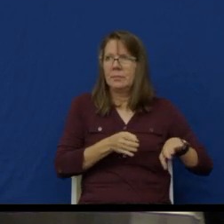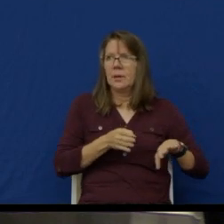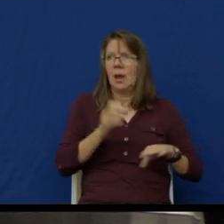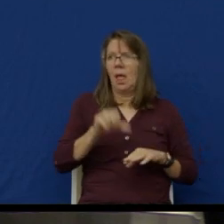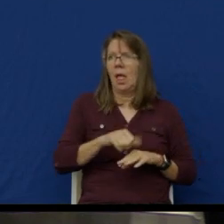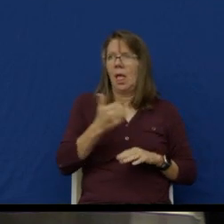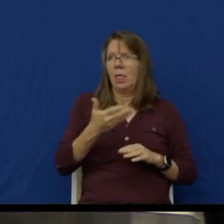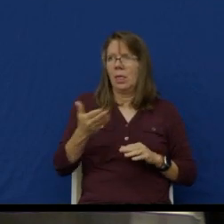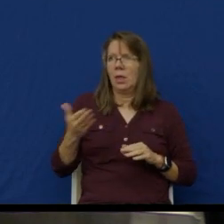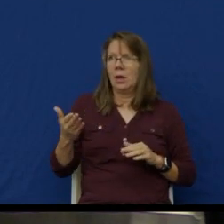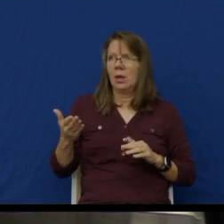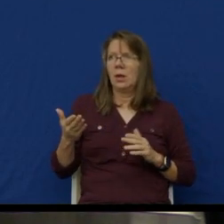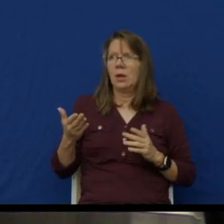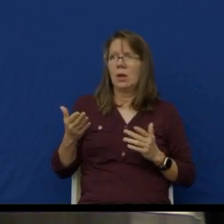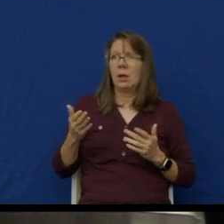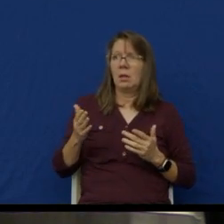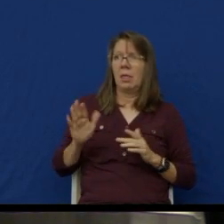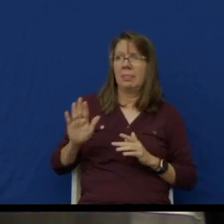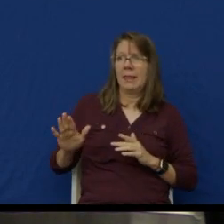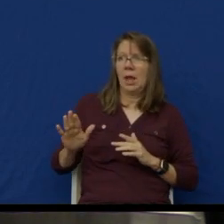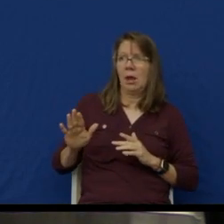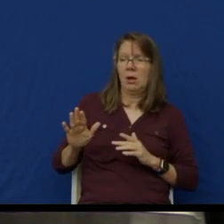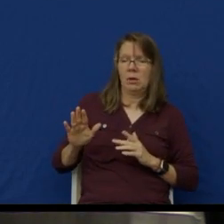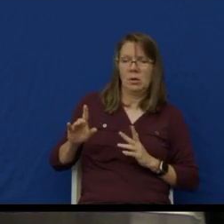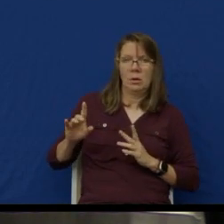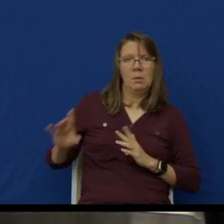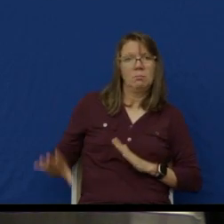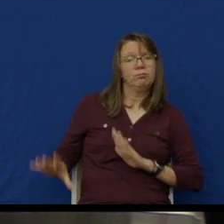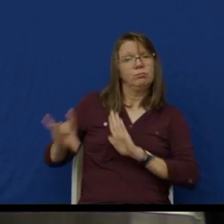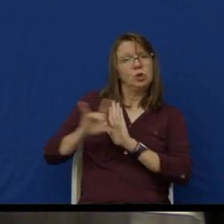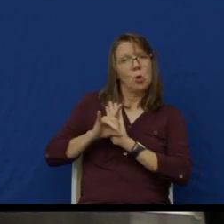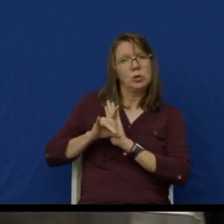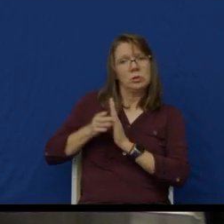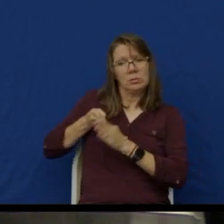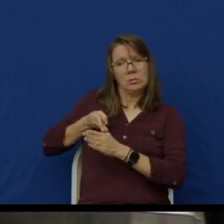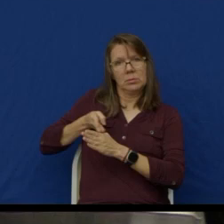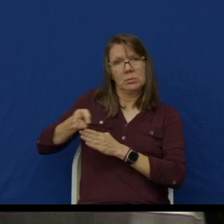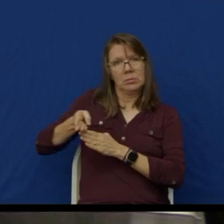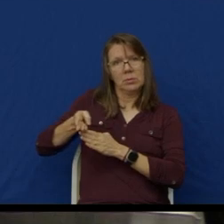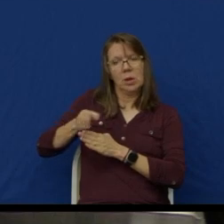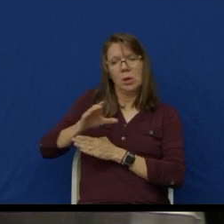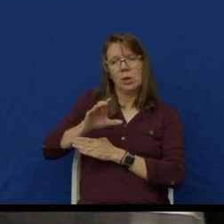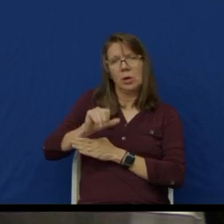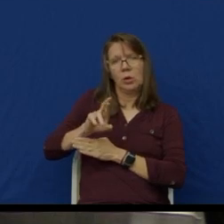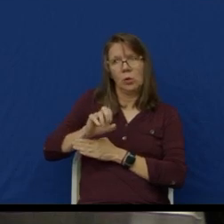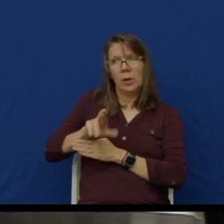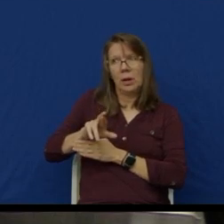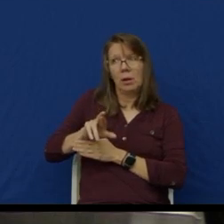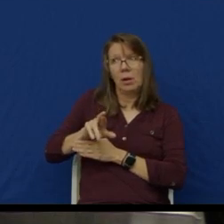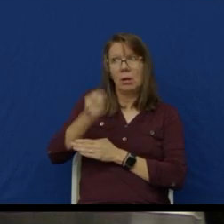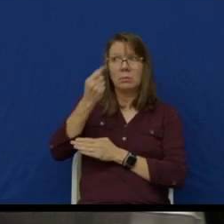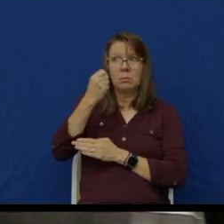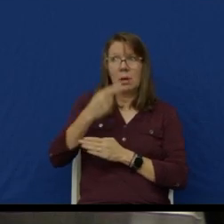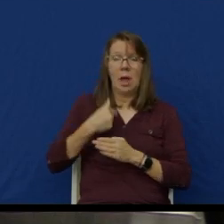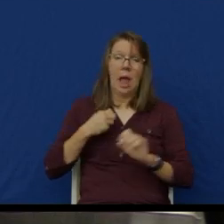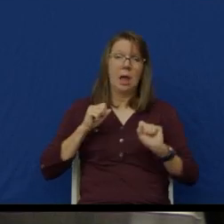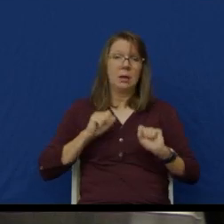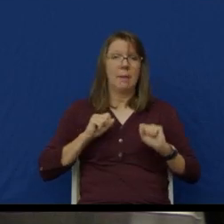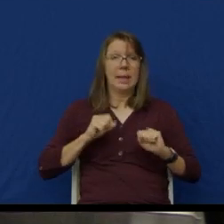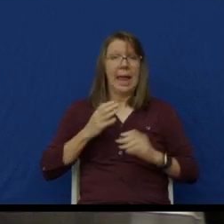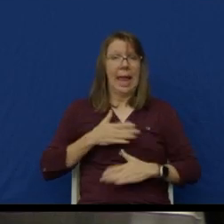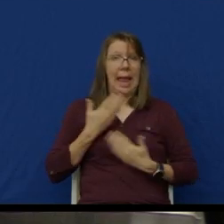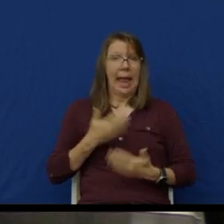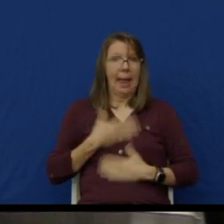things there, their chosen career, what they choose to do in life, but I can be happy right now and walk out that door and not happy any